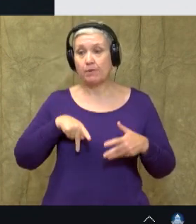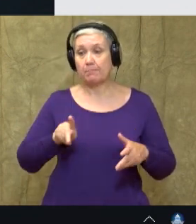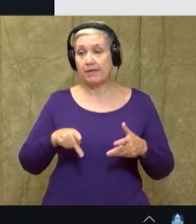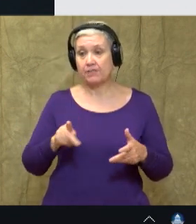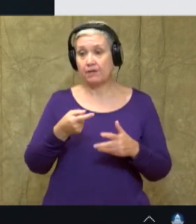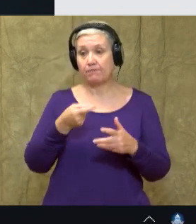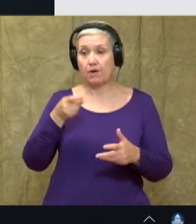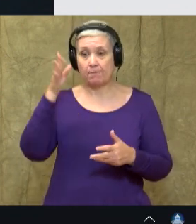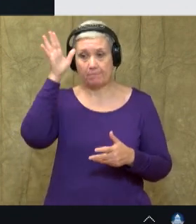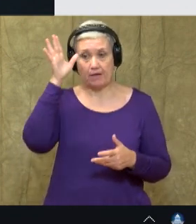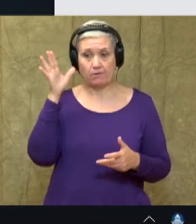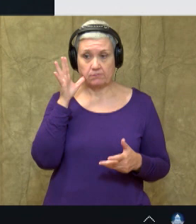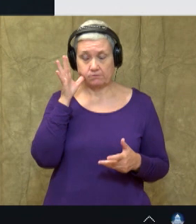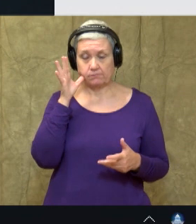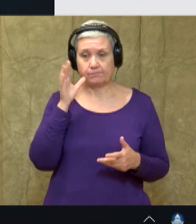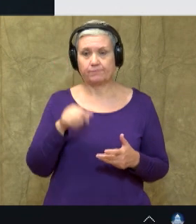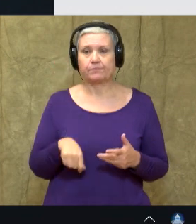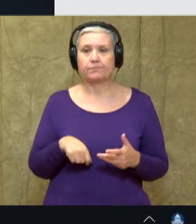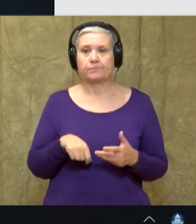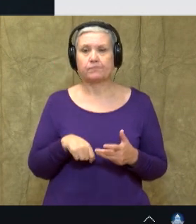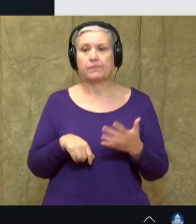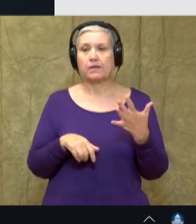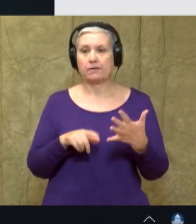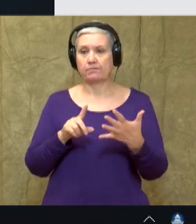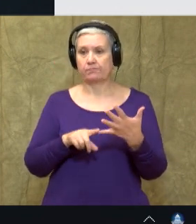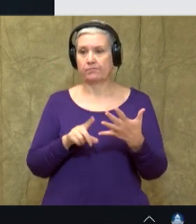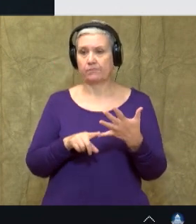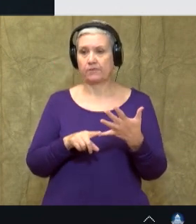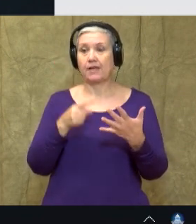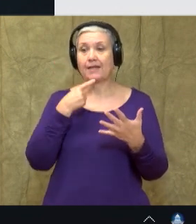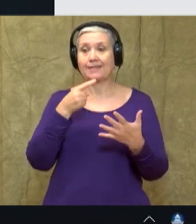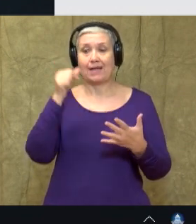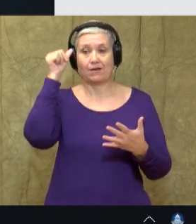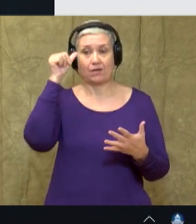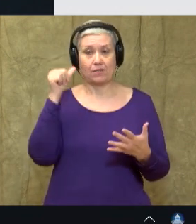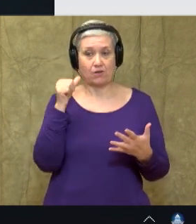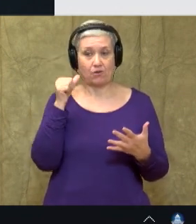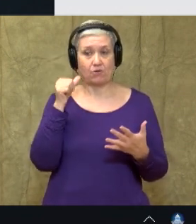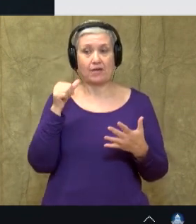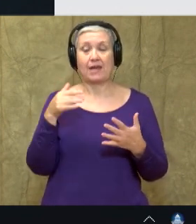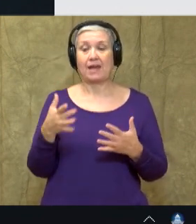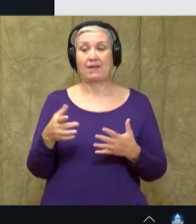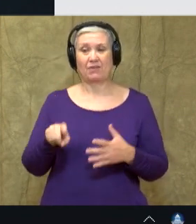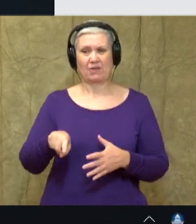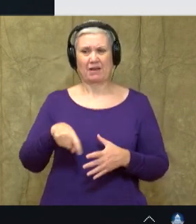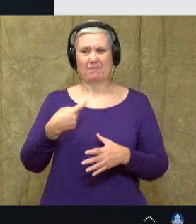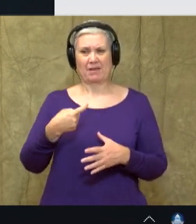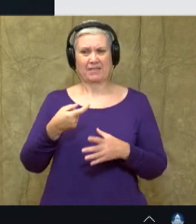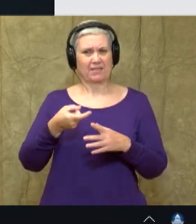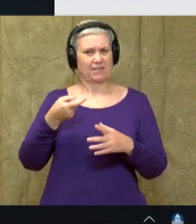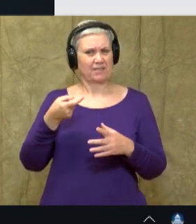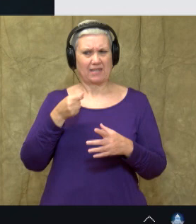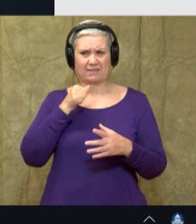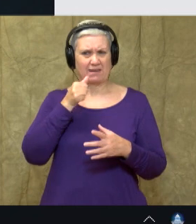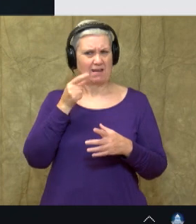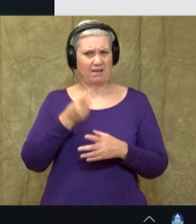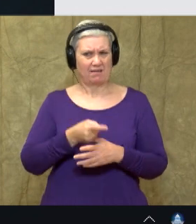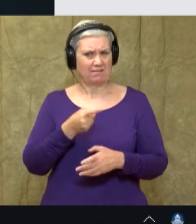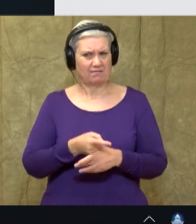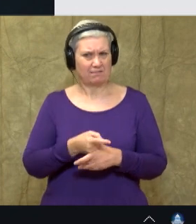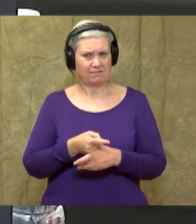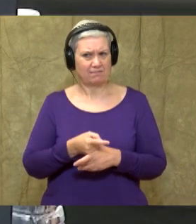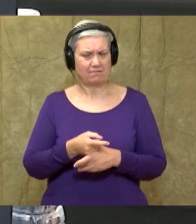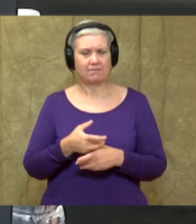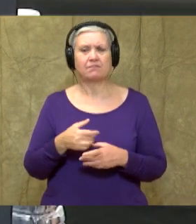5, tell an adult if you receive an inappropriate or strange message. This ties into never sending pictures